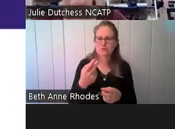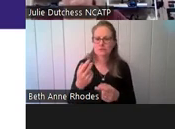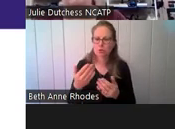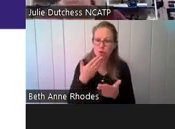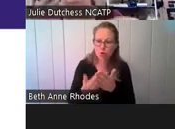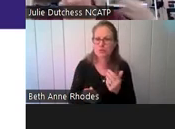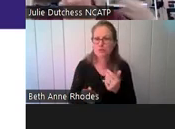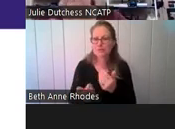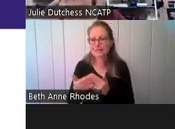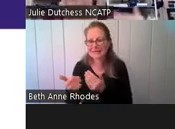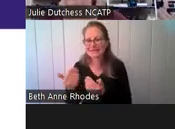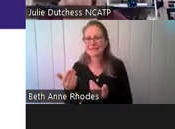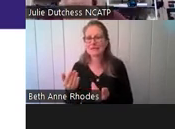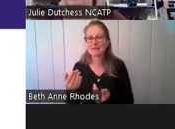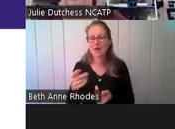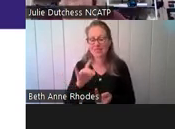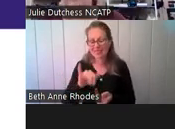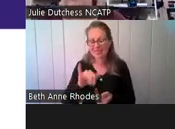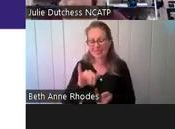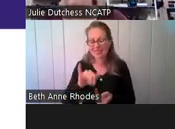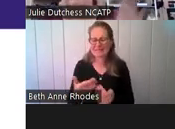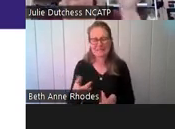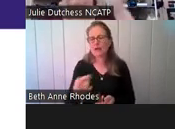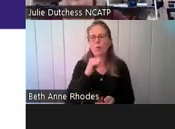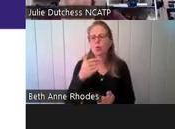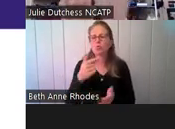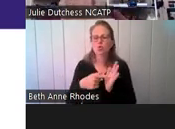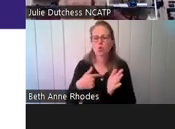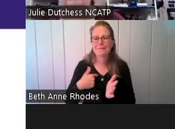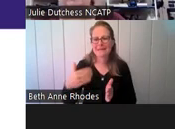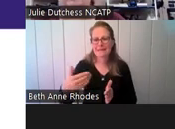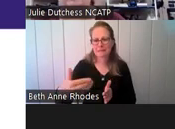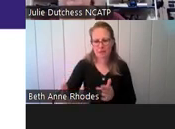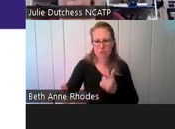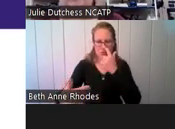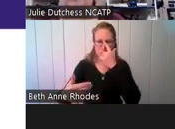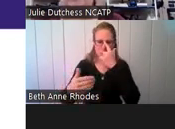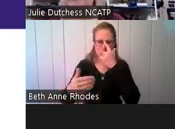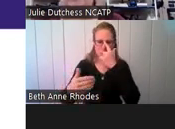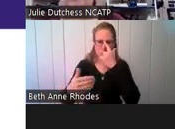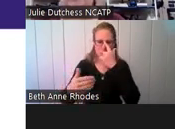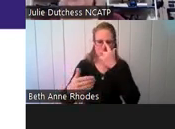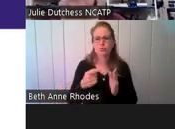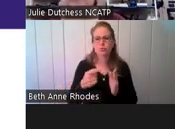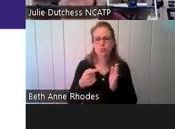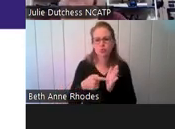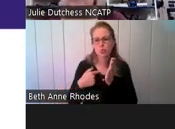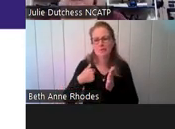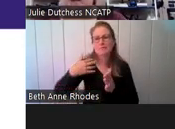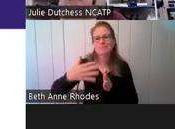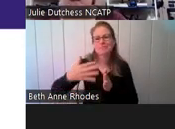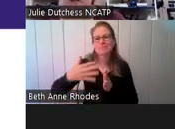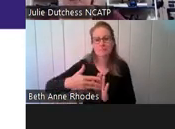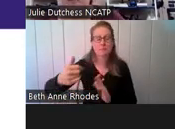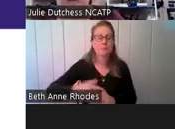was easy, it wouldn't show me that as much when I was going through the deck. It would actually kind of put it on a less frequency one.